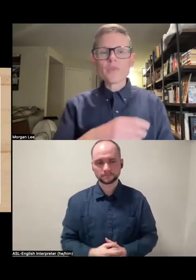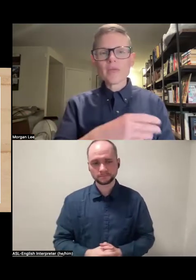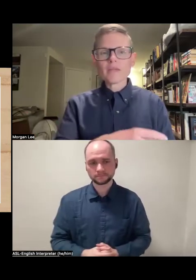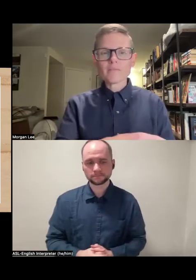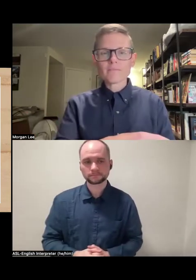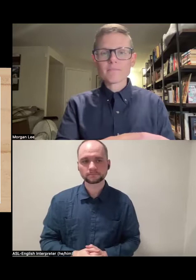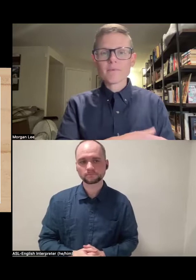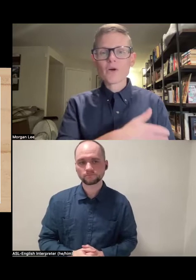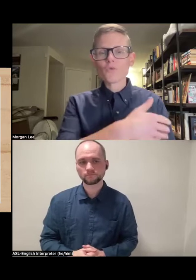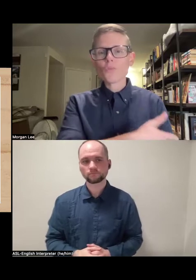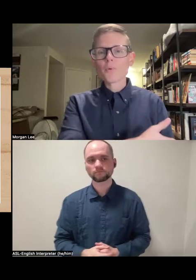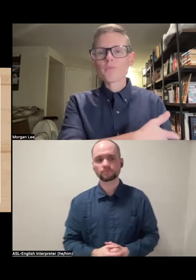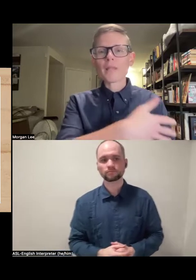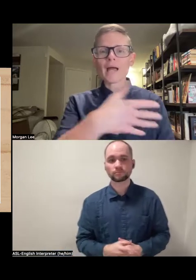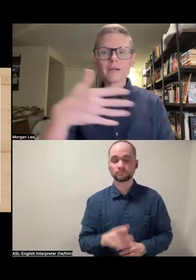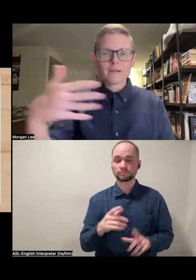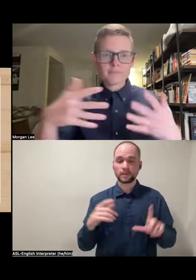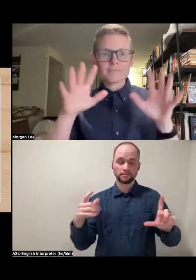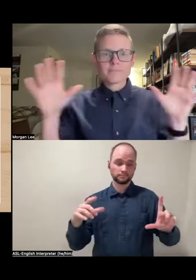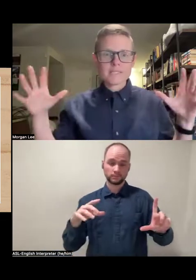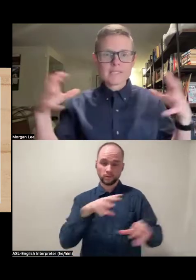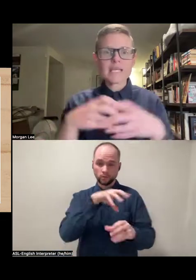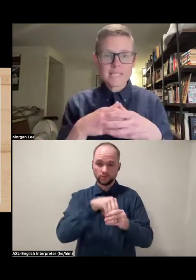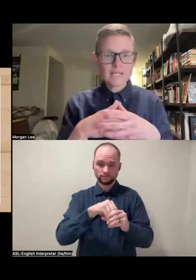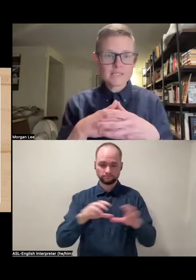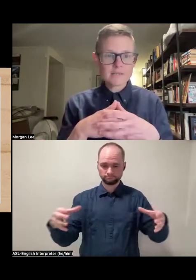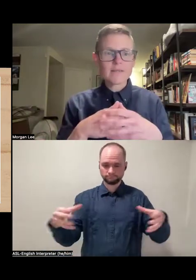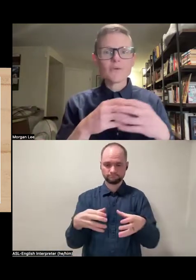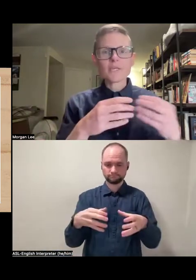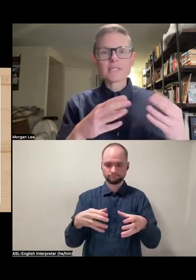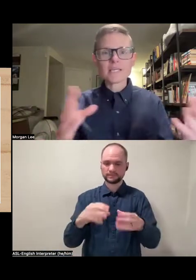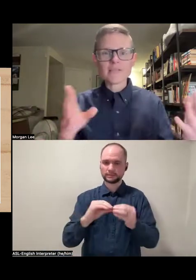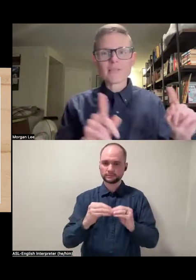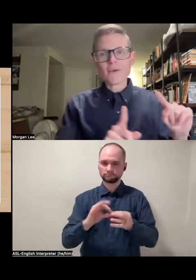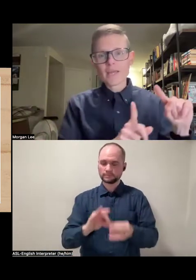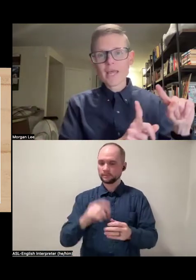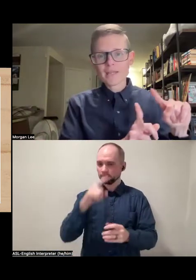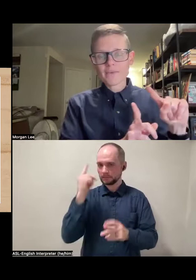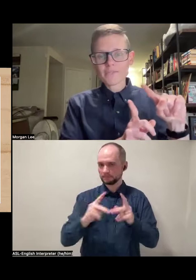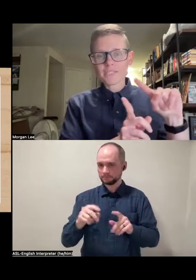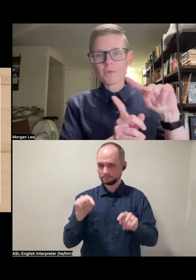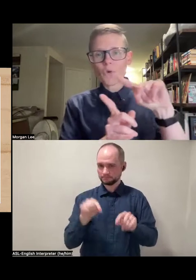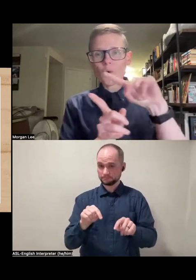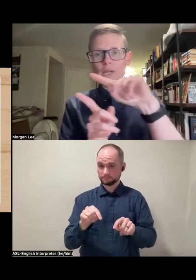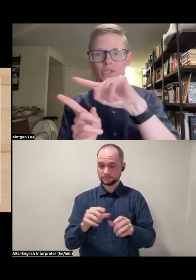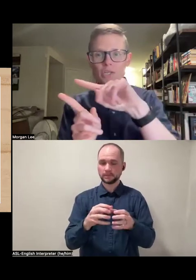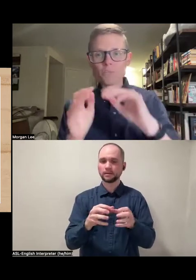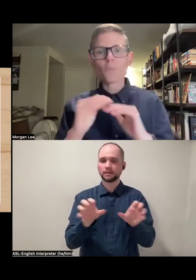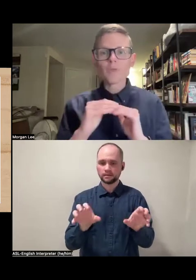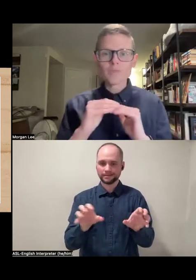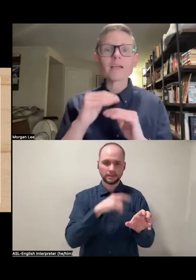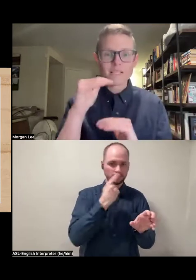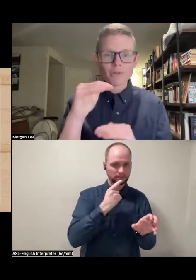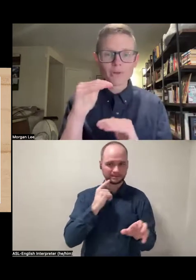So within a group of Black statistics, you can see that there's a similar